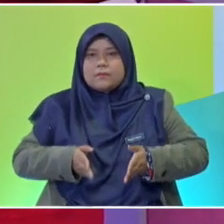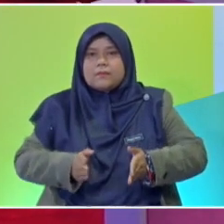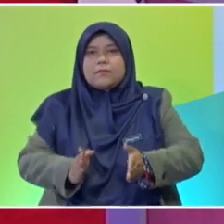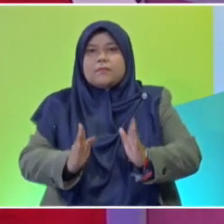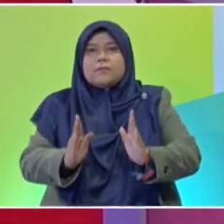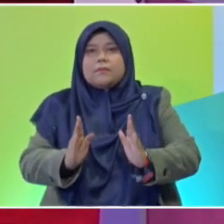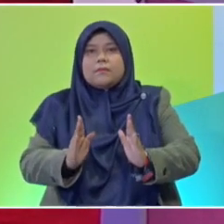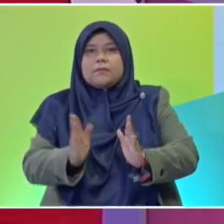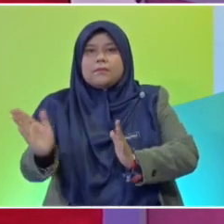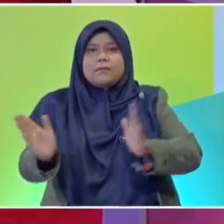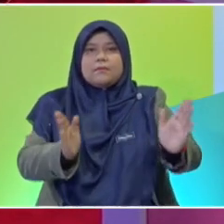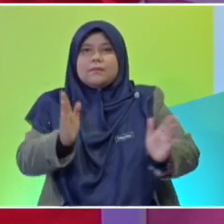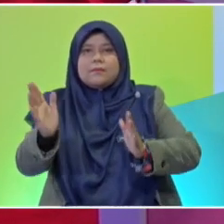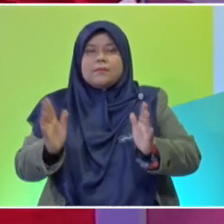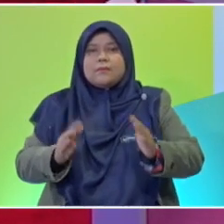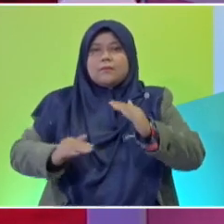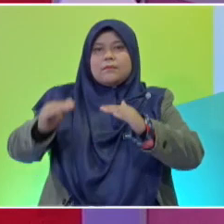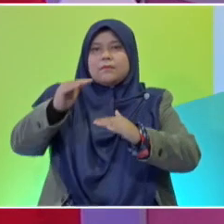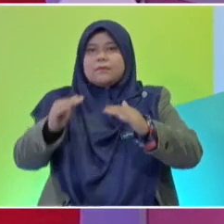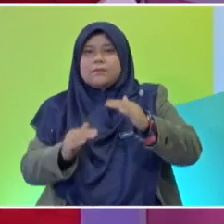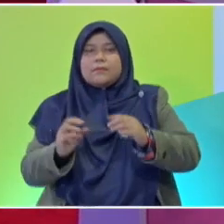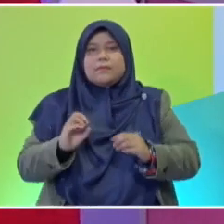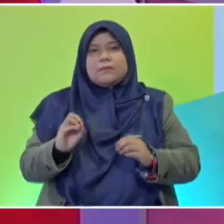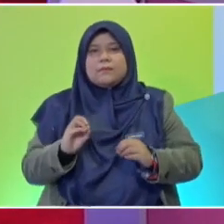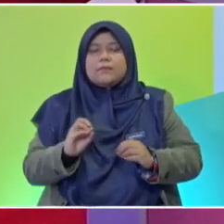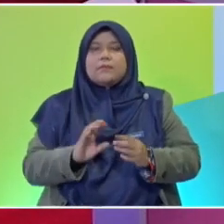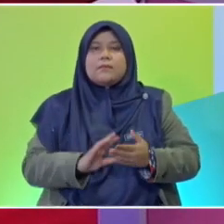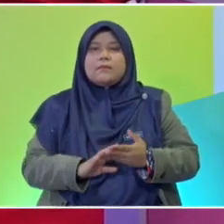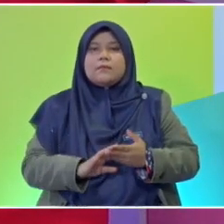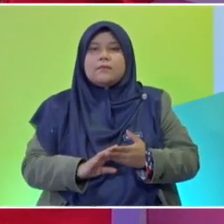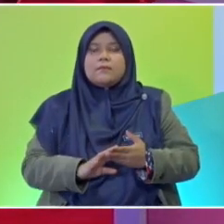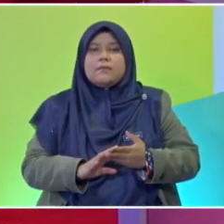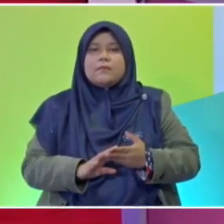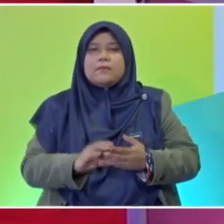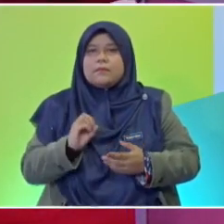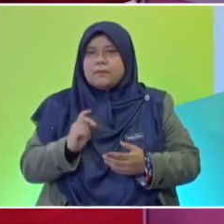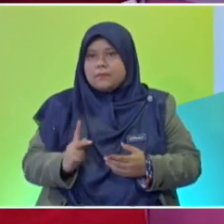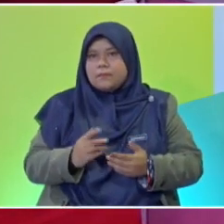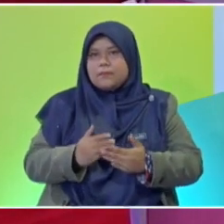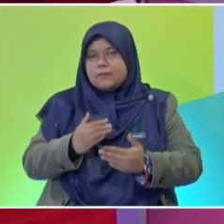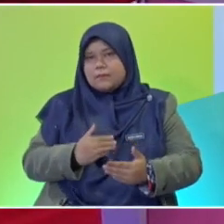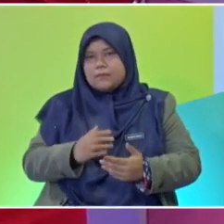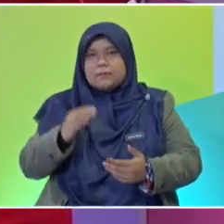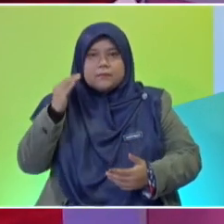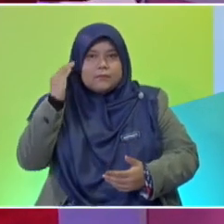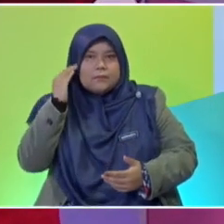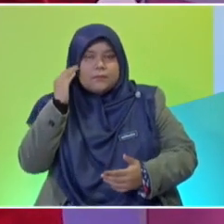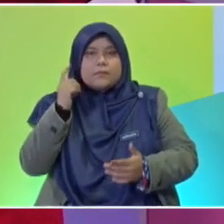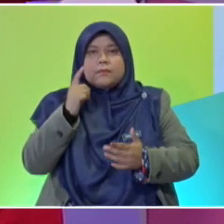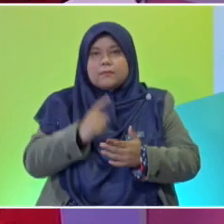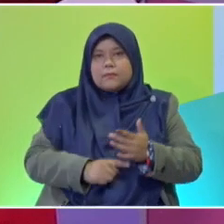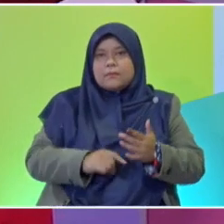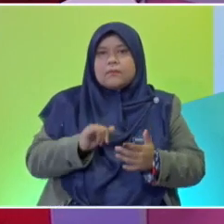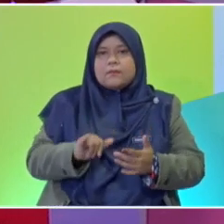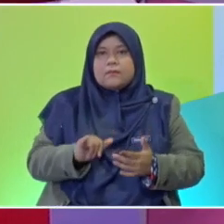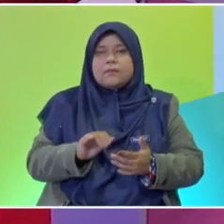like up and There's down. no up and down, left and right. Okay, On the one way. same route. Okay. Okay, but before that, we need to know the 4